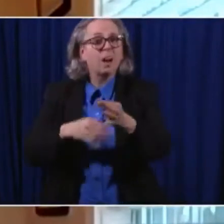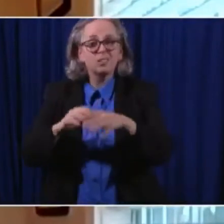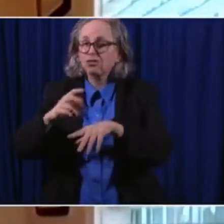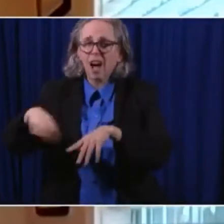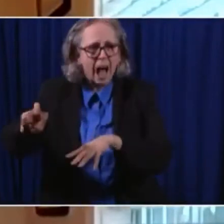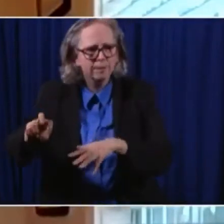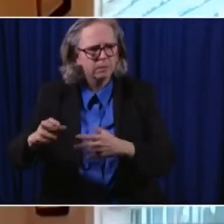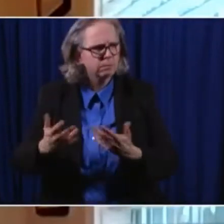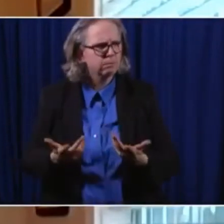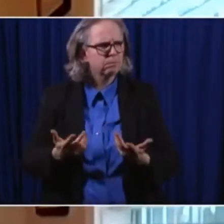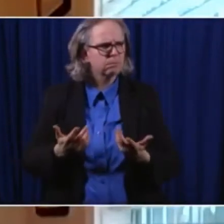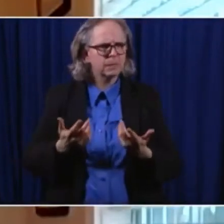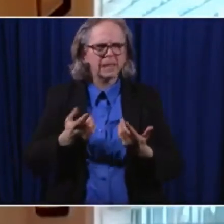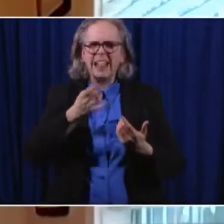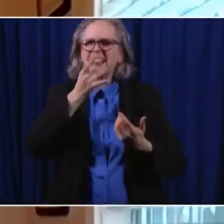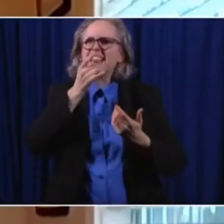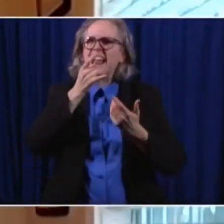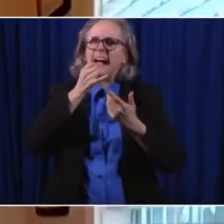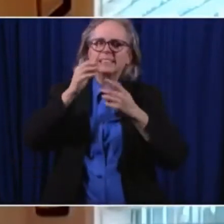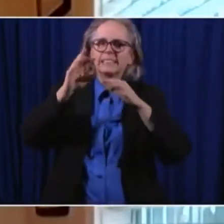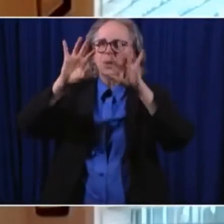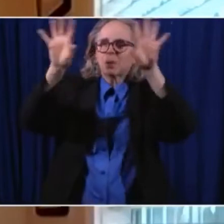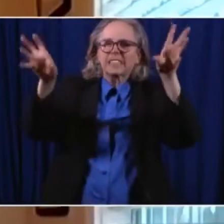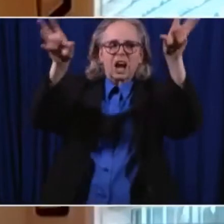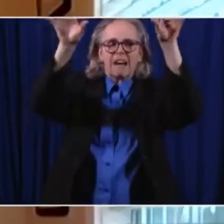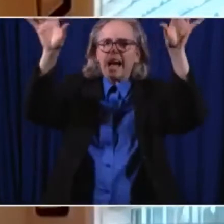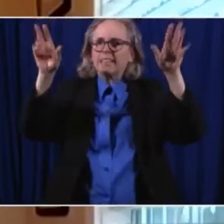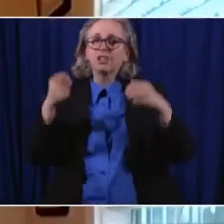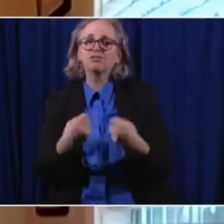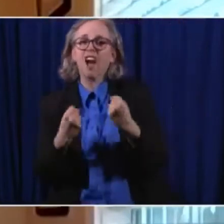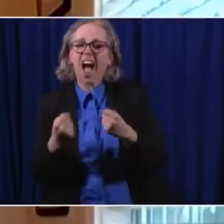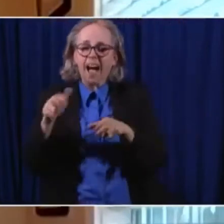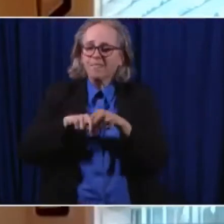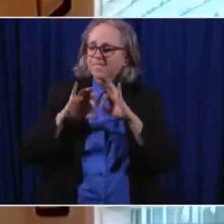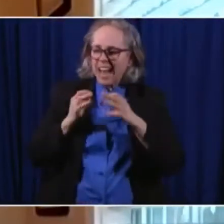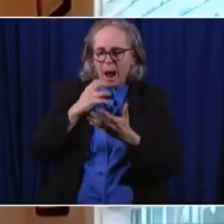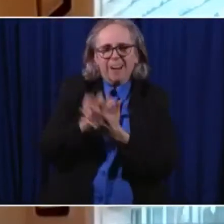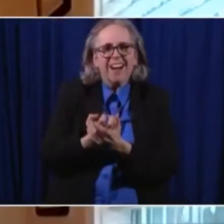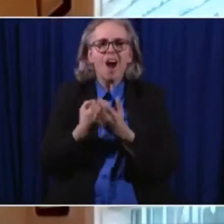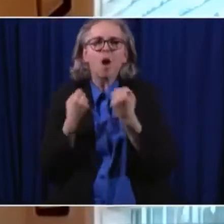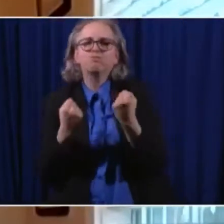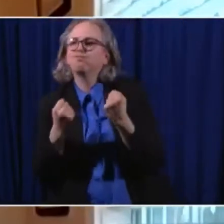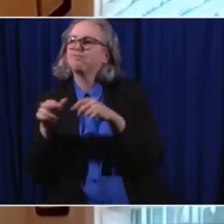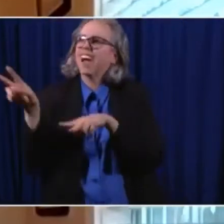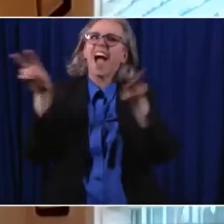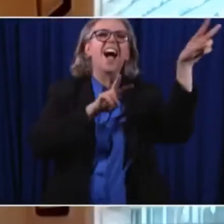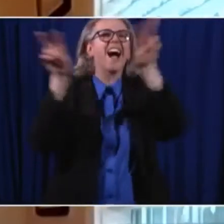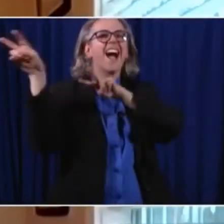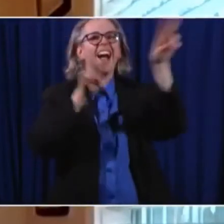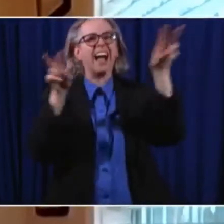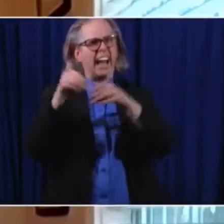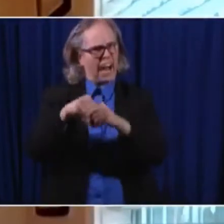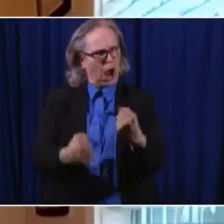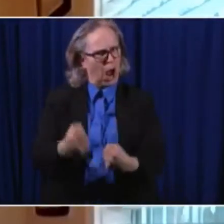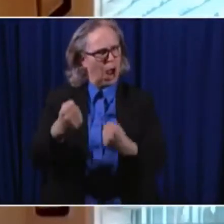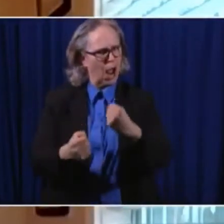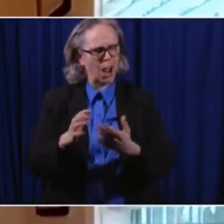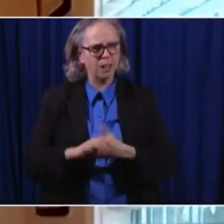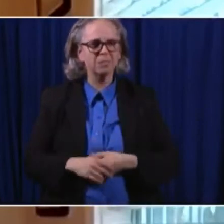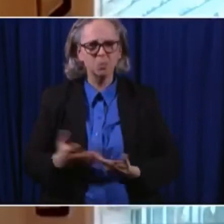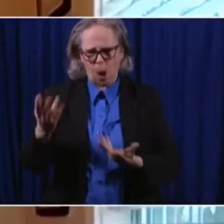chats. Remember, this virus, it spreads from me to you through the air as we breathe and